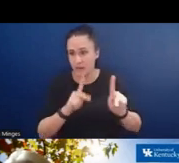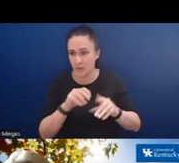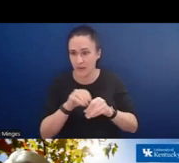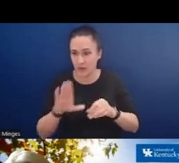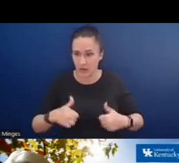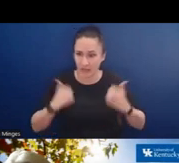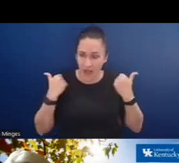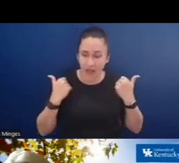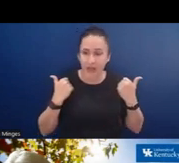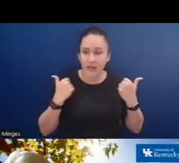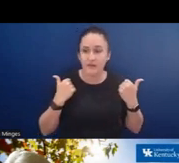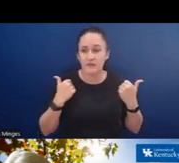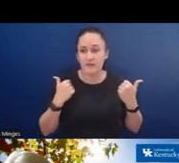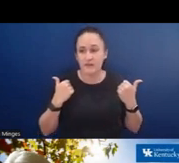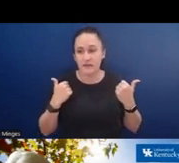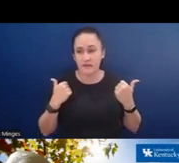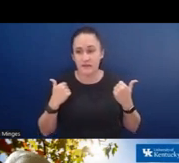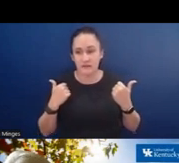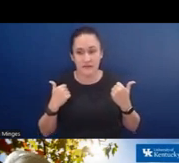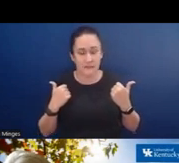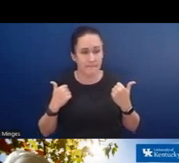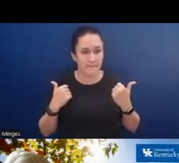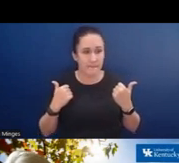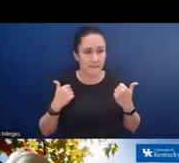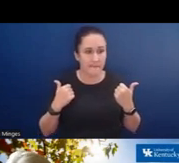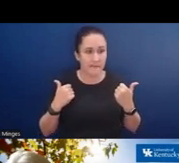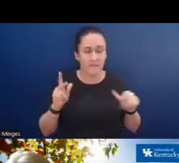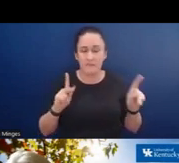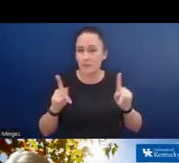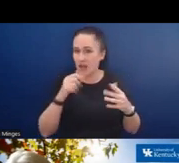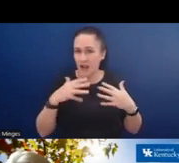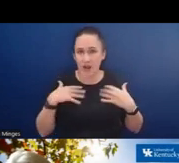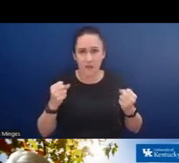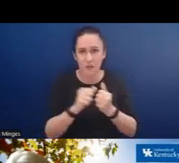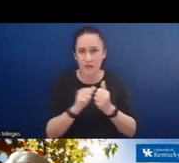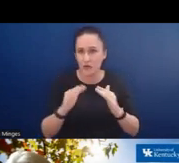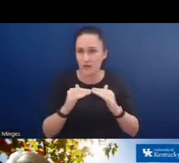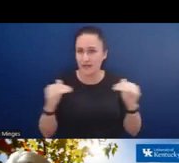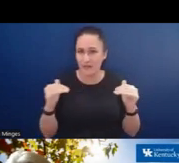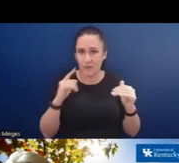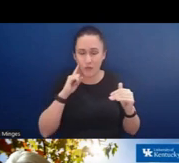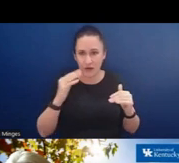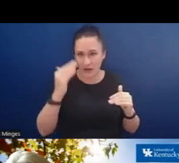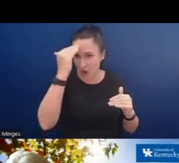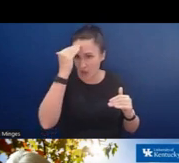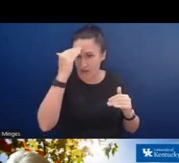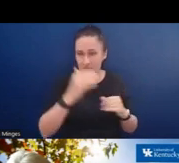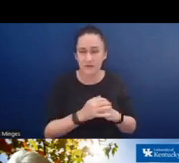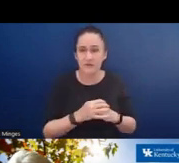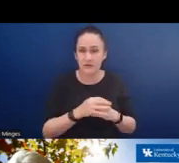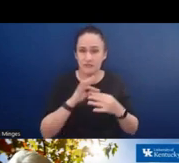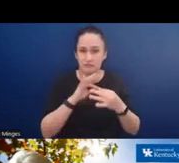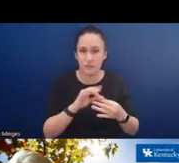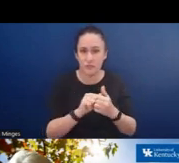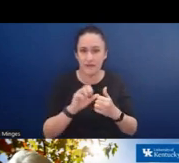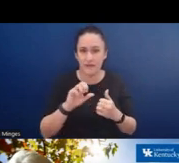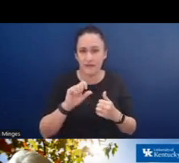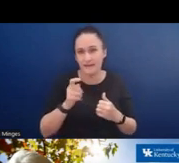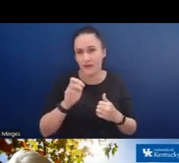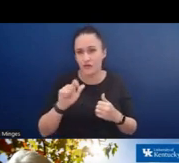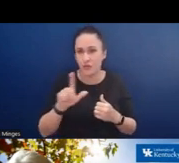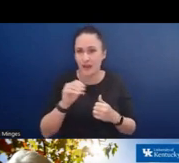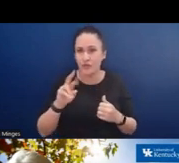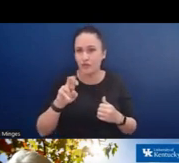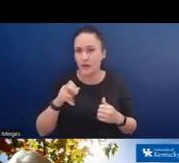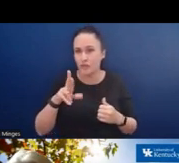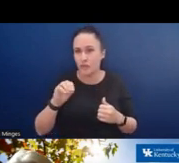And then they also were not confident in their level of knowledge related to sexual and reproductive health. And then